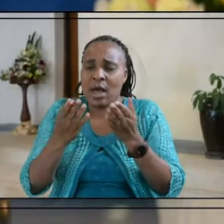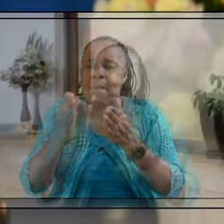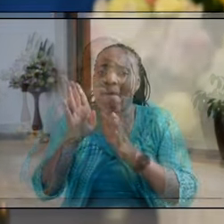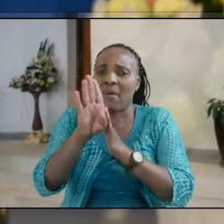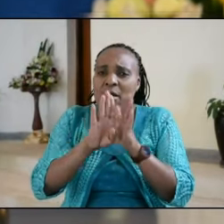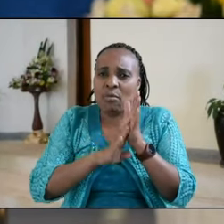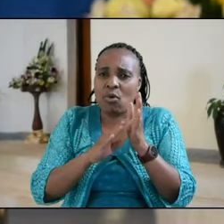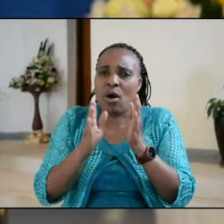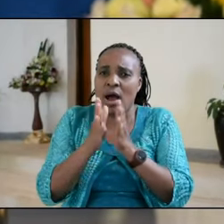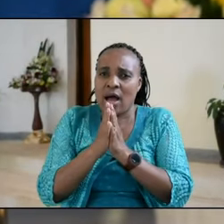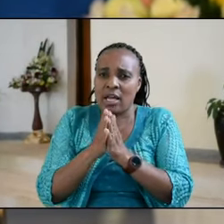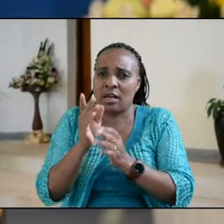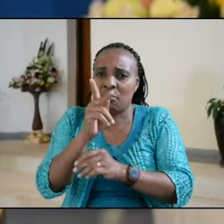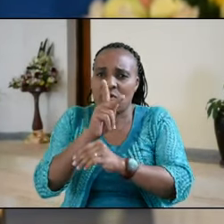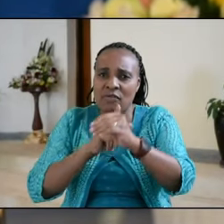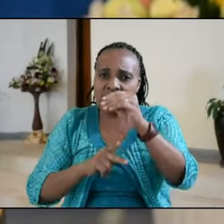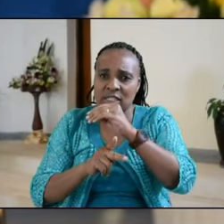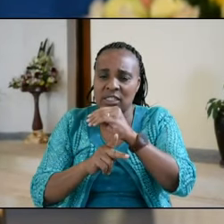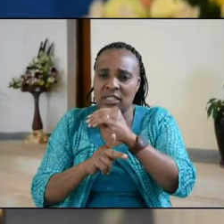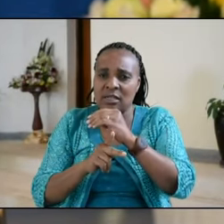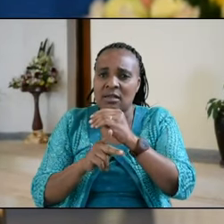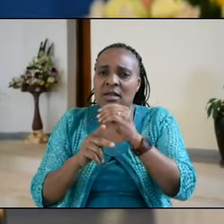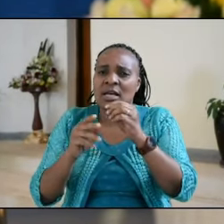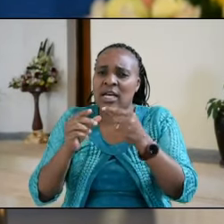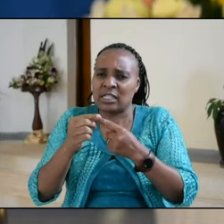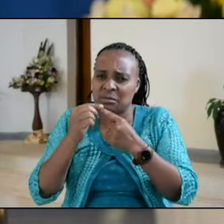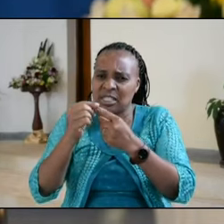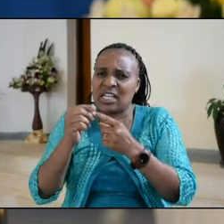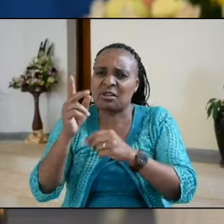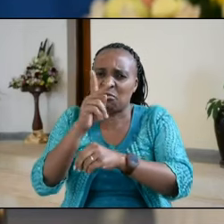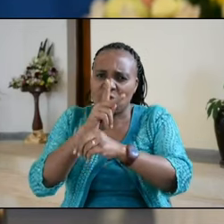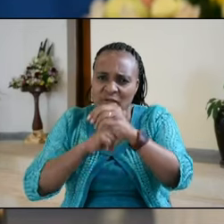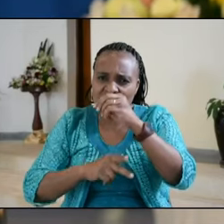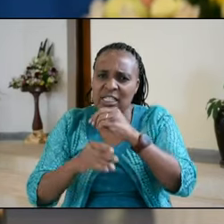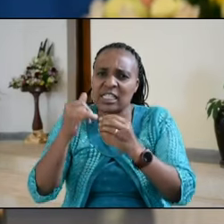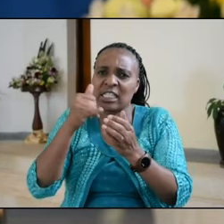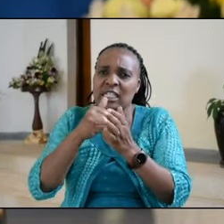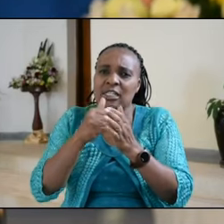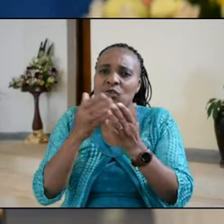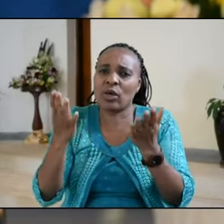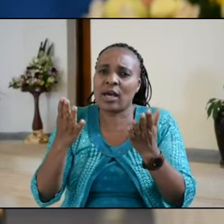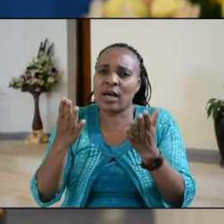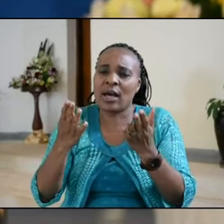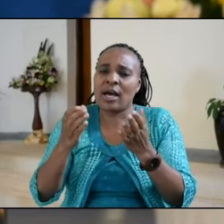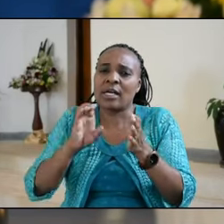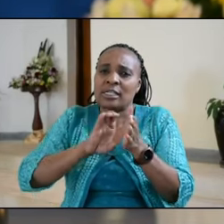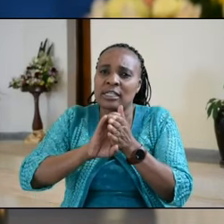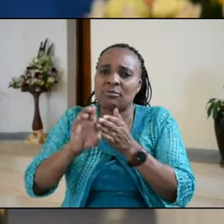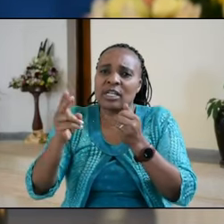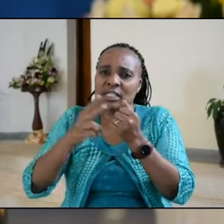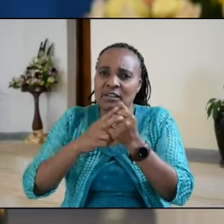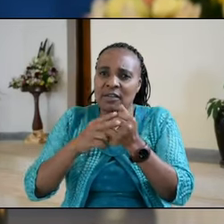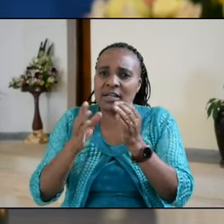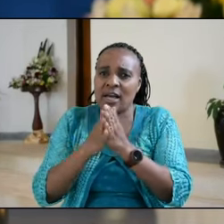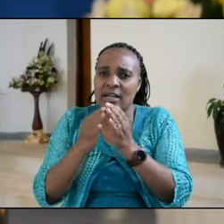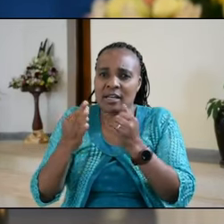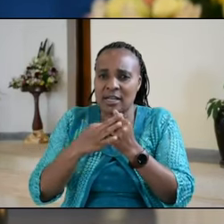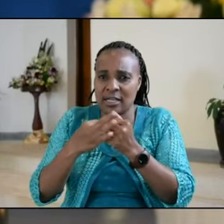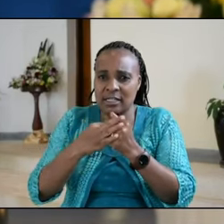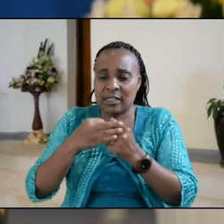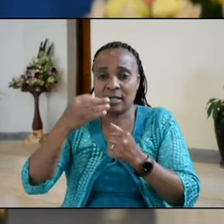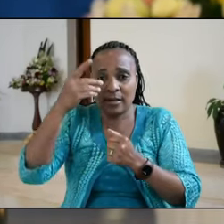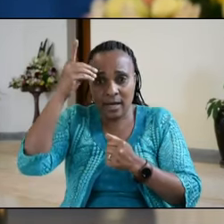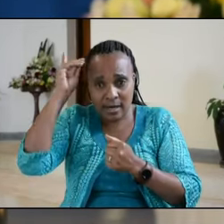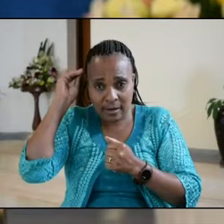prophecy, especially the prophecy indicated in Daniel 7 and 8. It has been a challenge to